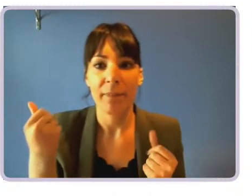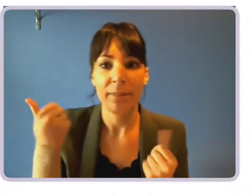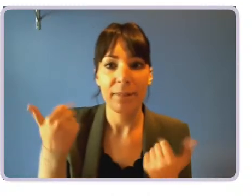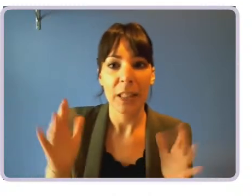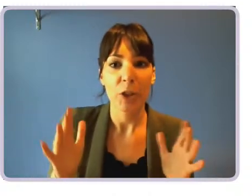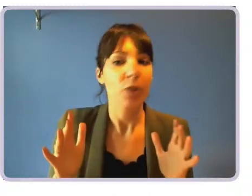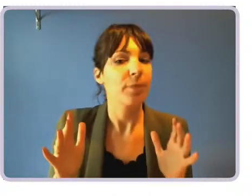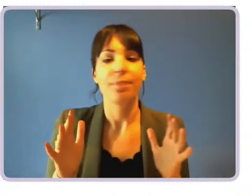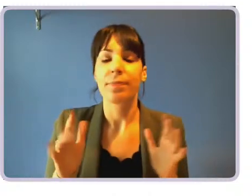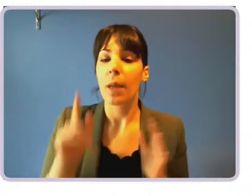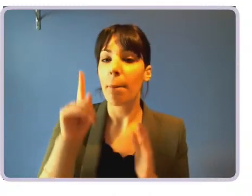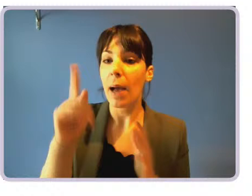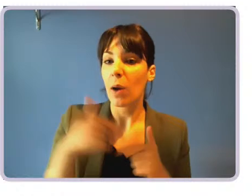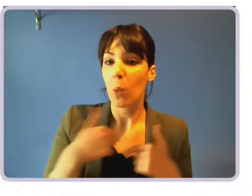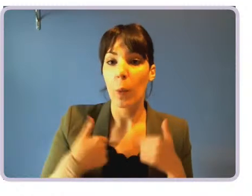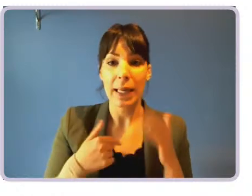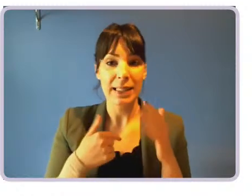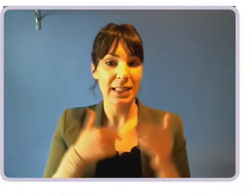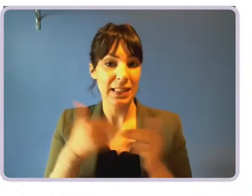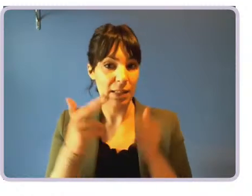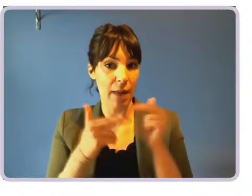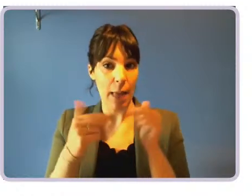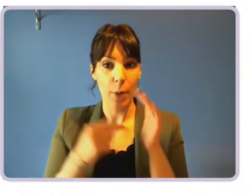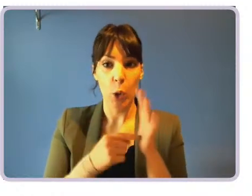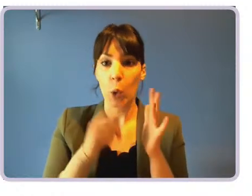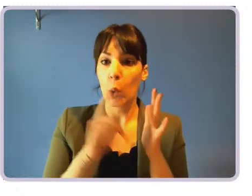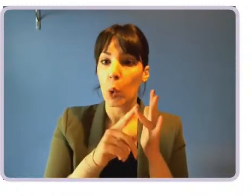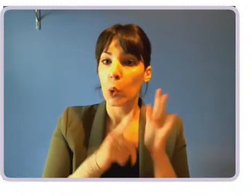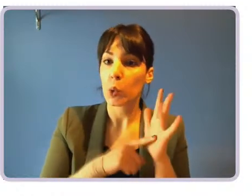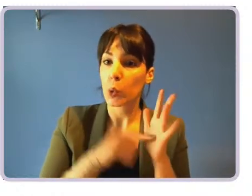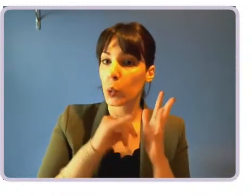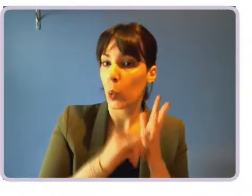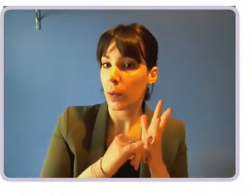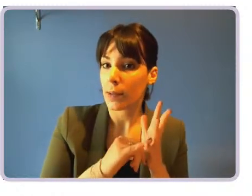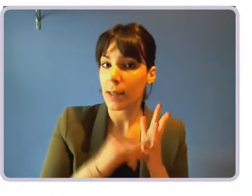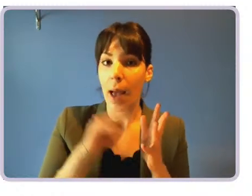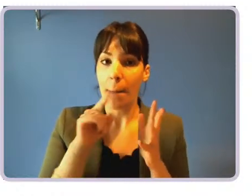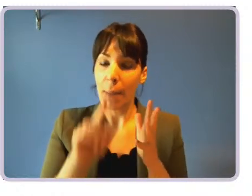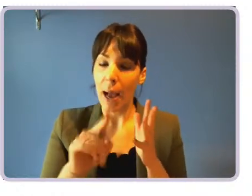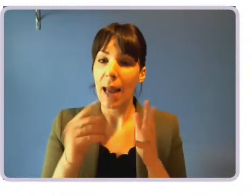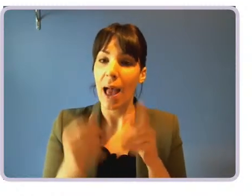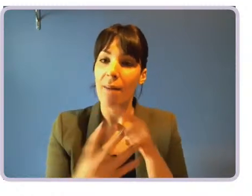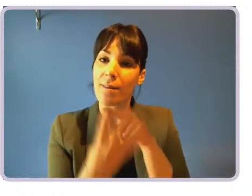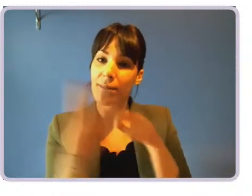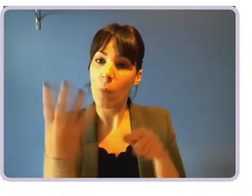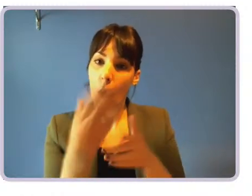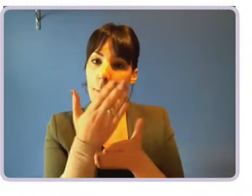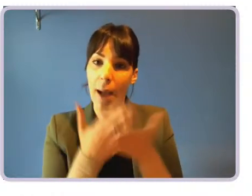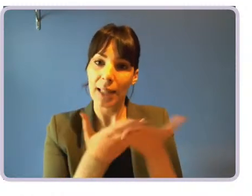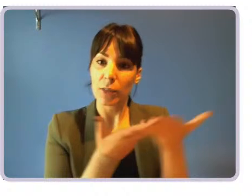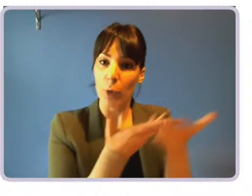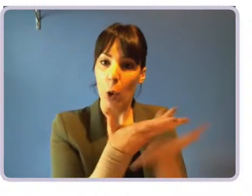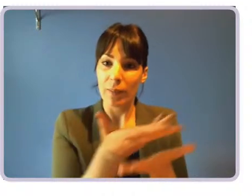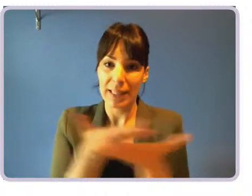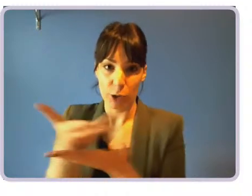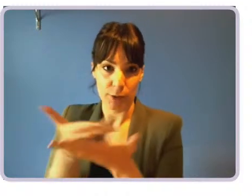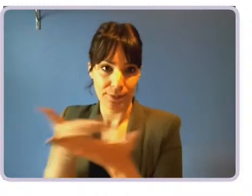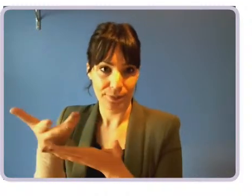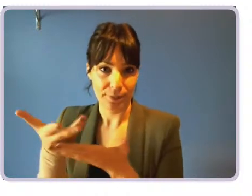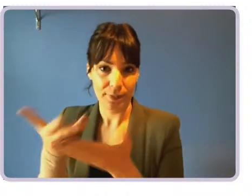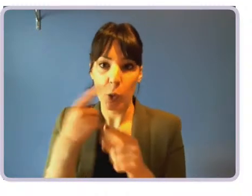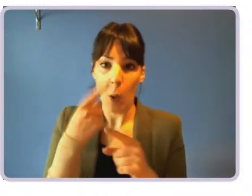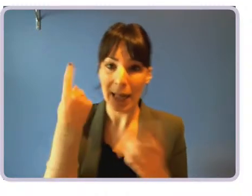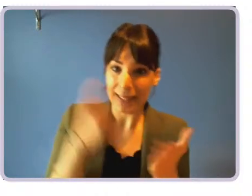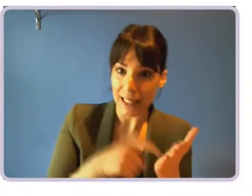conversation in 4 parts: identifying those strengths and support needs, learning about your local hazard risk